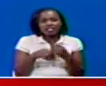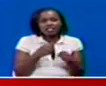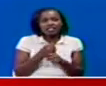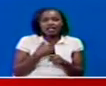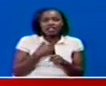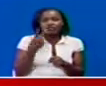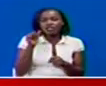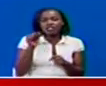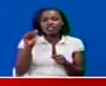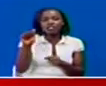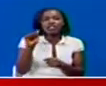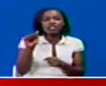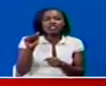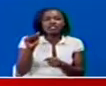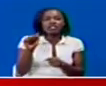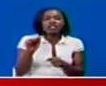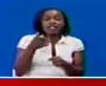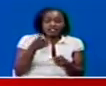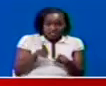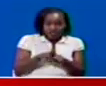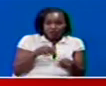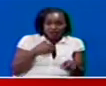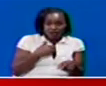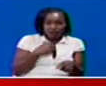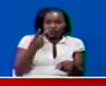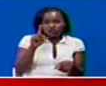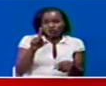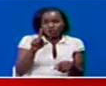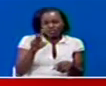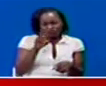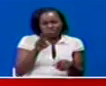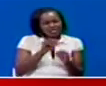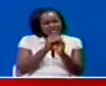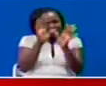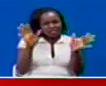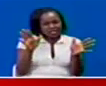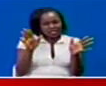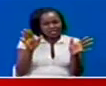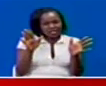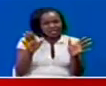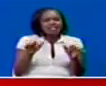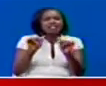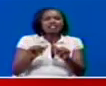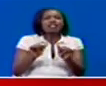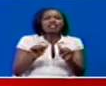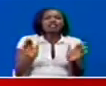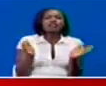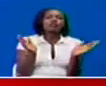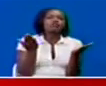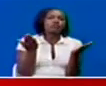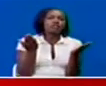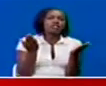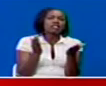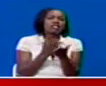20 A's, they are posting 21 A's this year. And you can see clearly it's a consistent improvement.